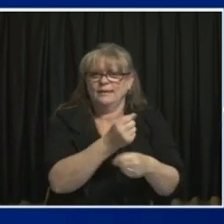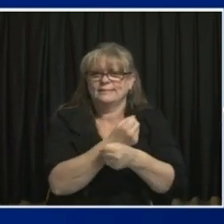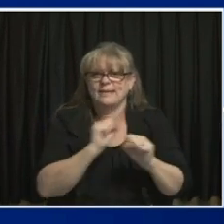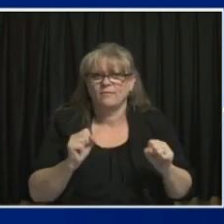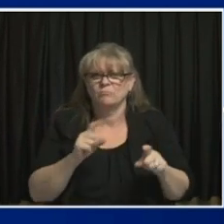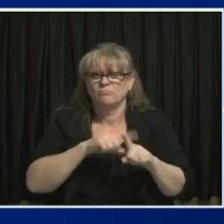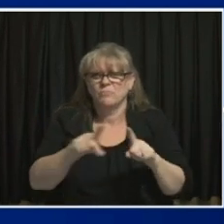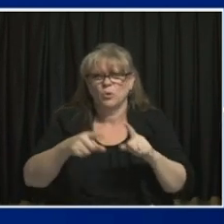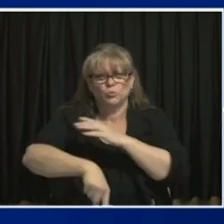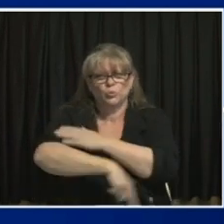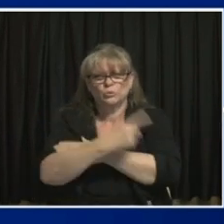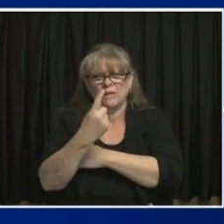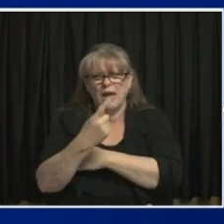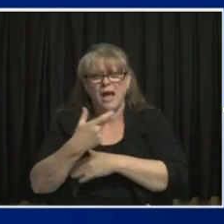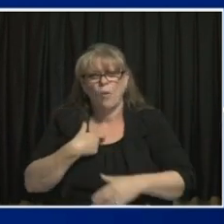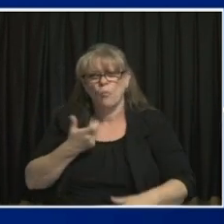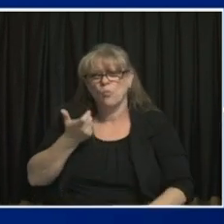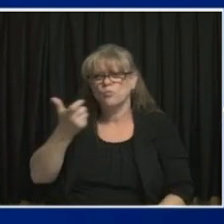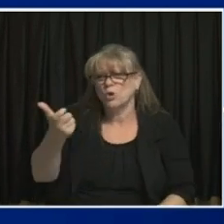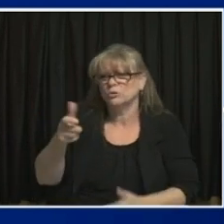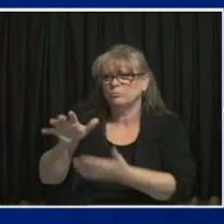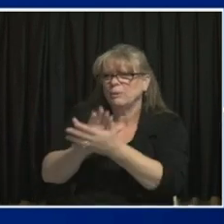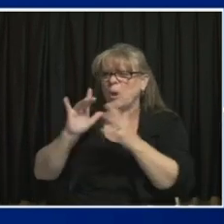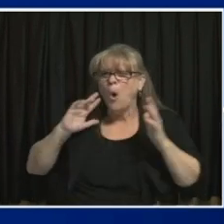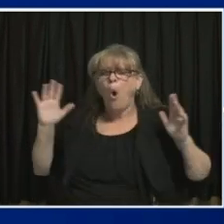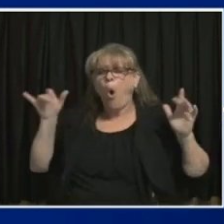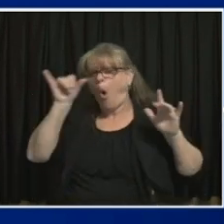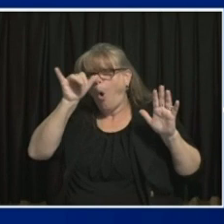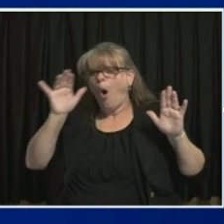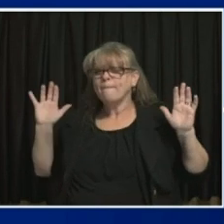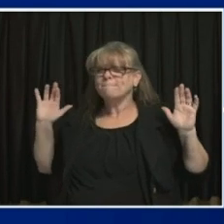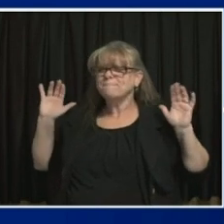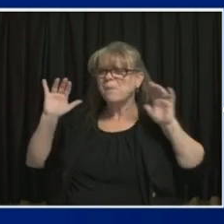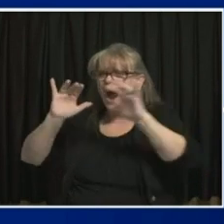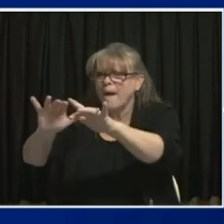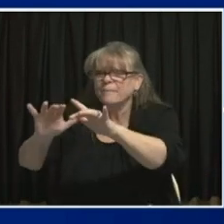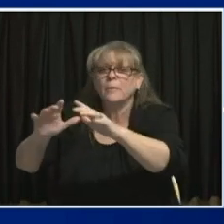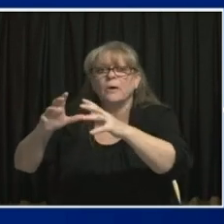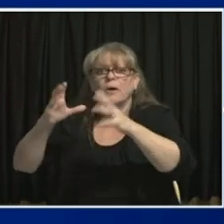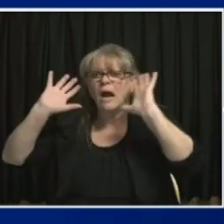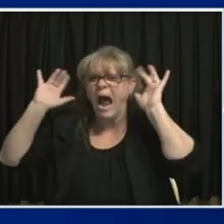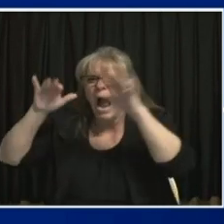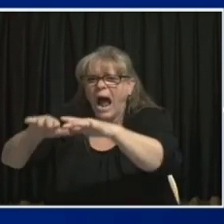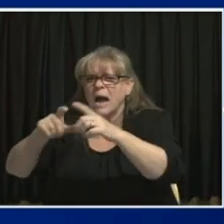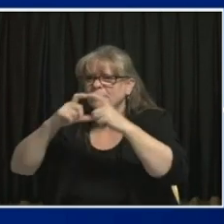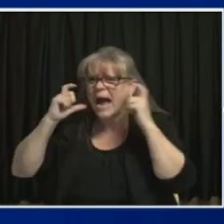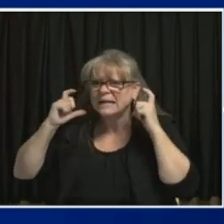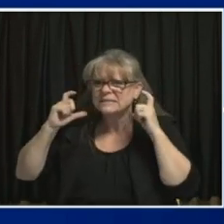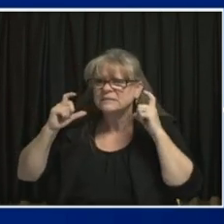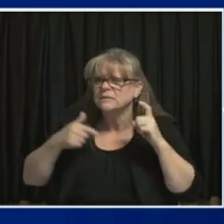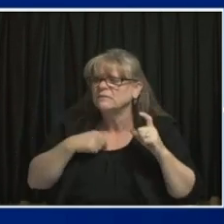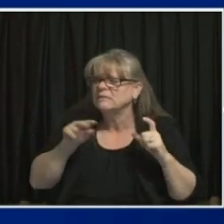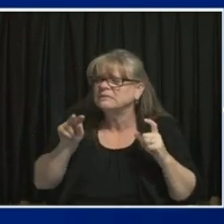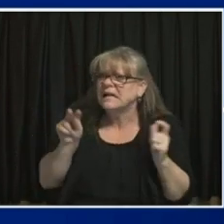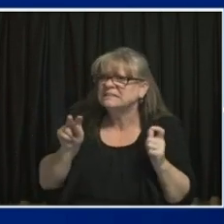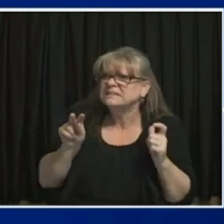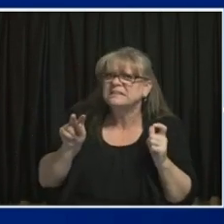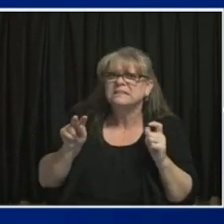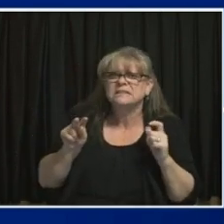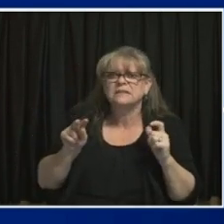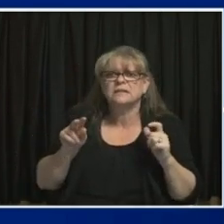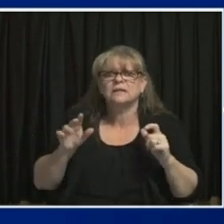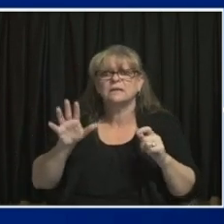restaurant with no social distancing and no masks, people feel less safe, and the widespread economic pain will only